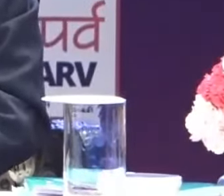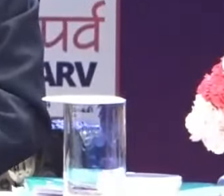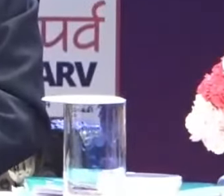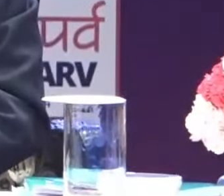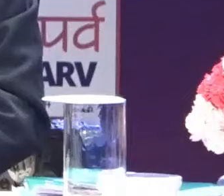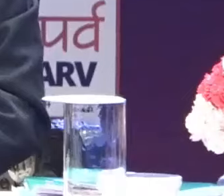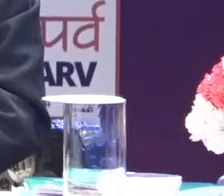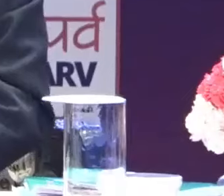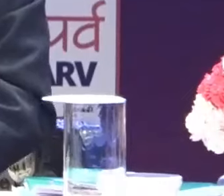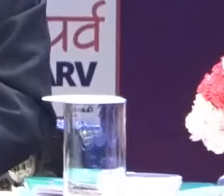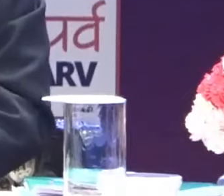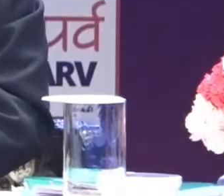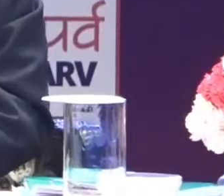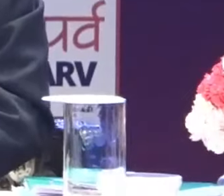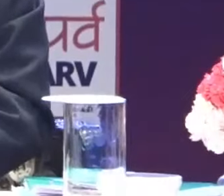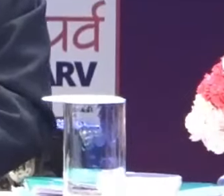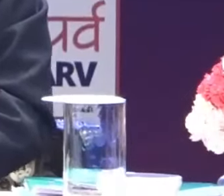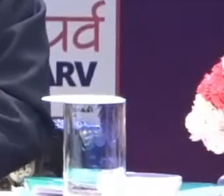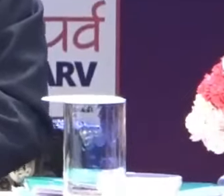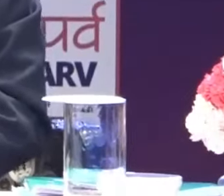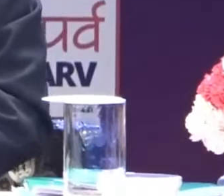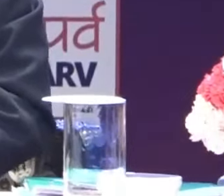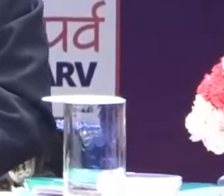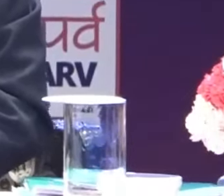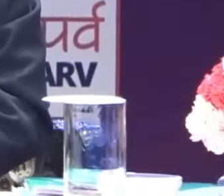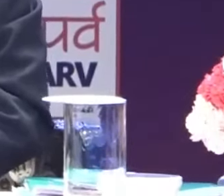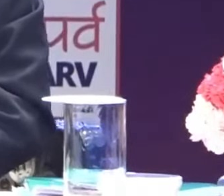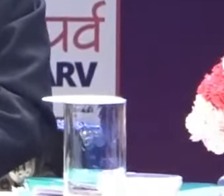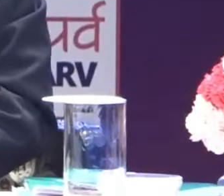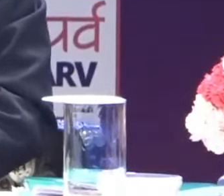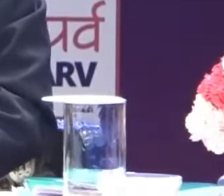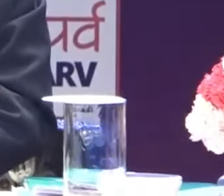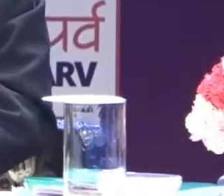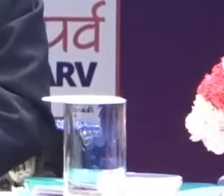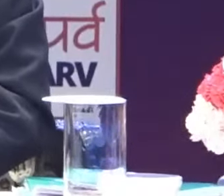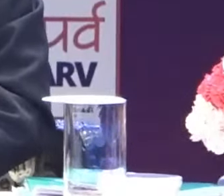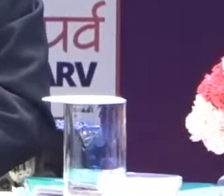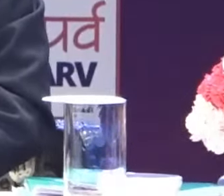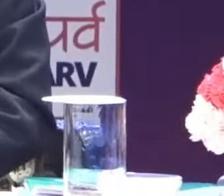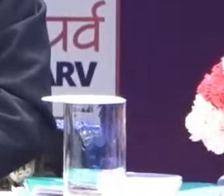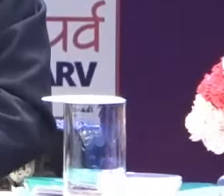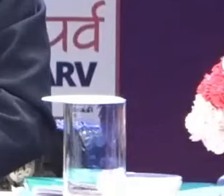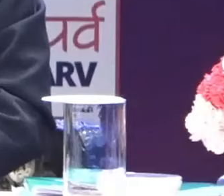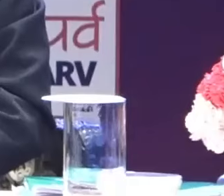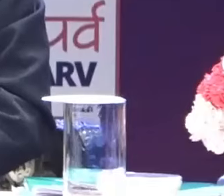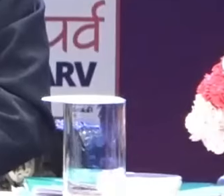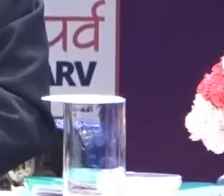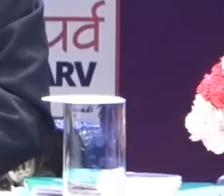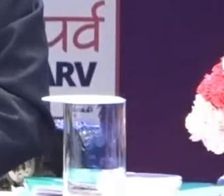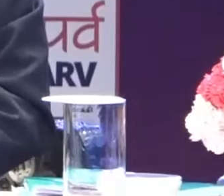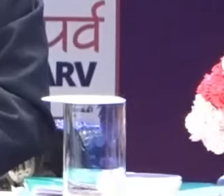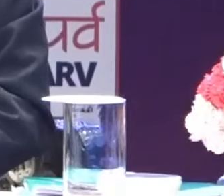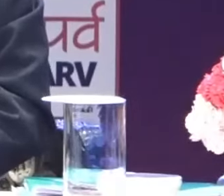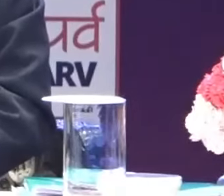the effort of all of us together? 4 M's ki humne baat ki thi jab hum shuru kiye